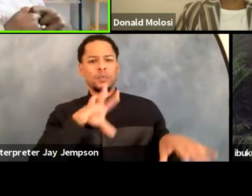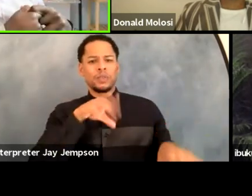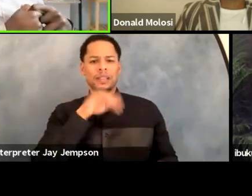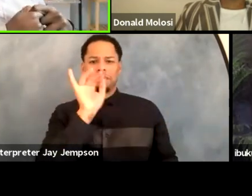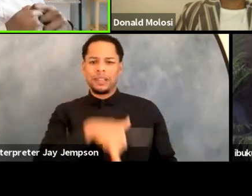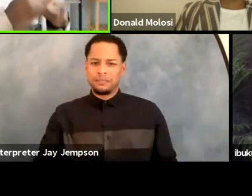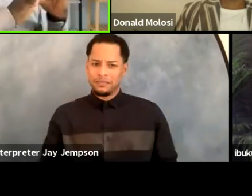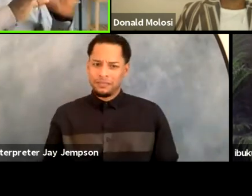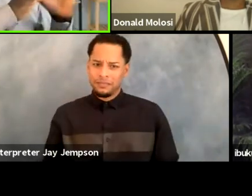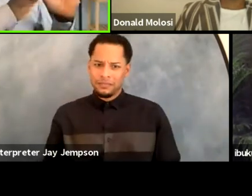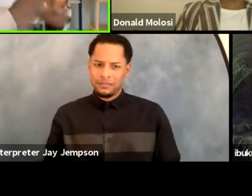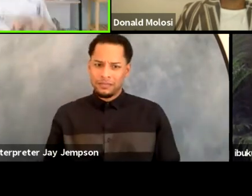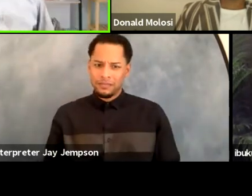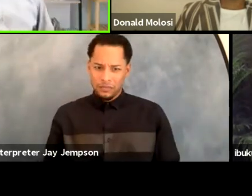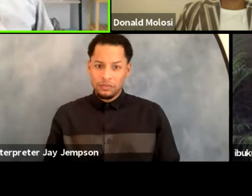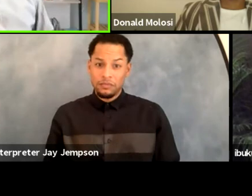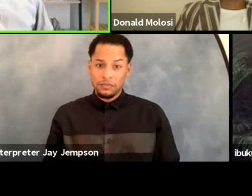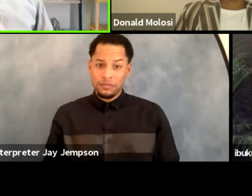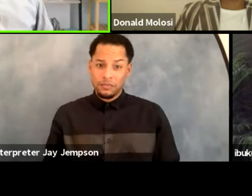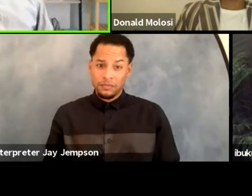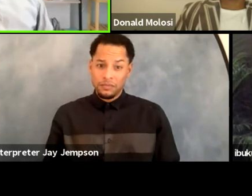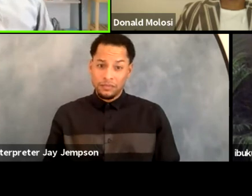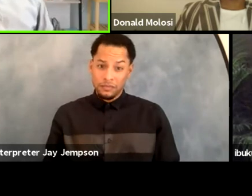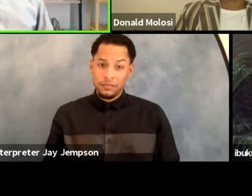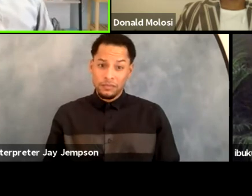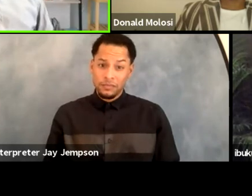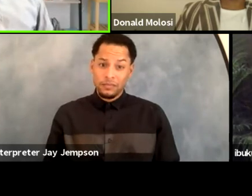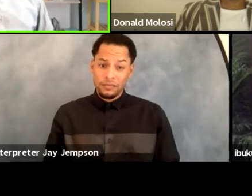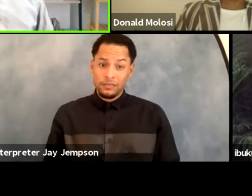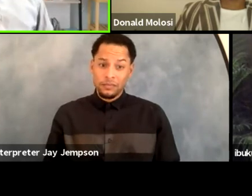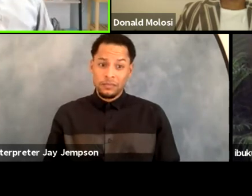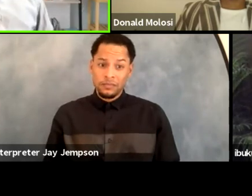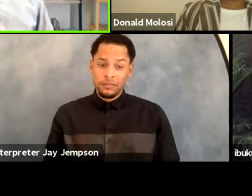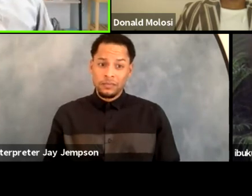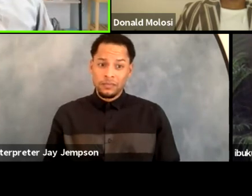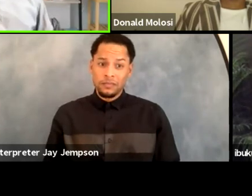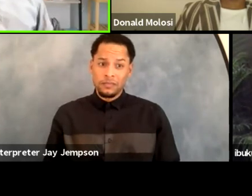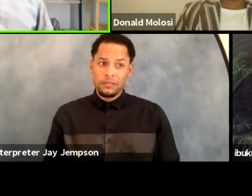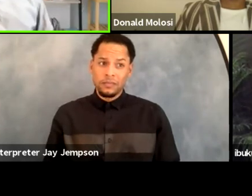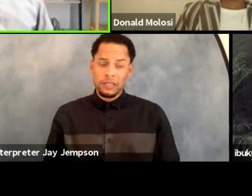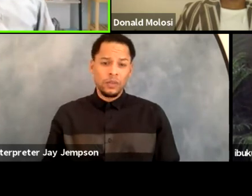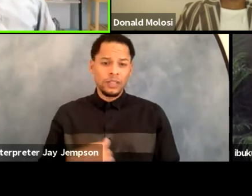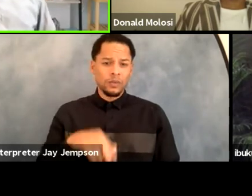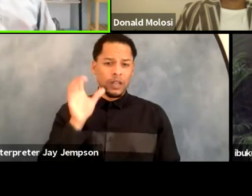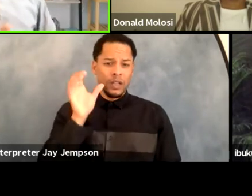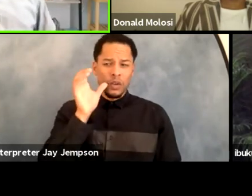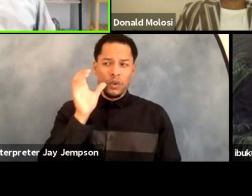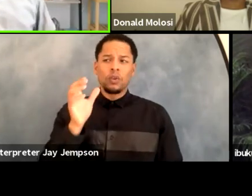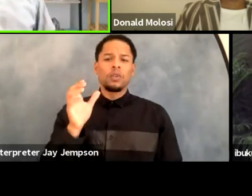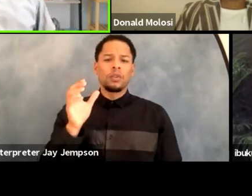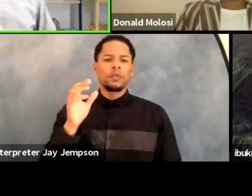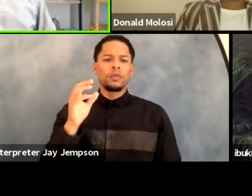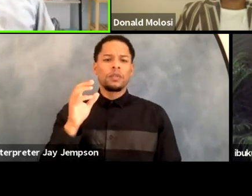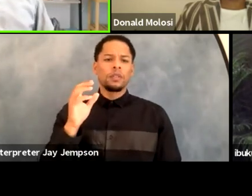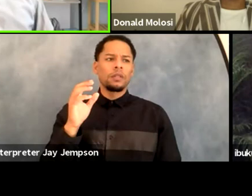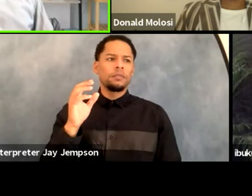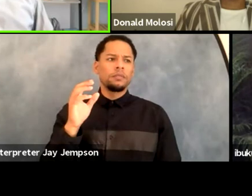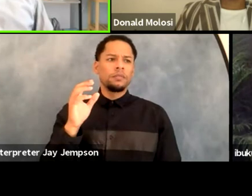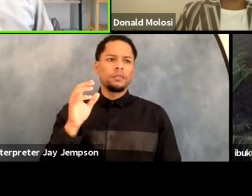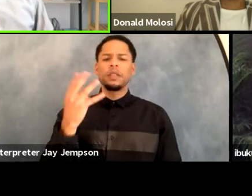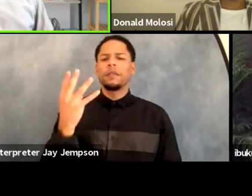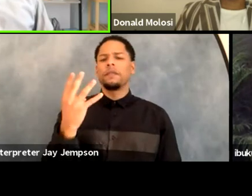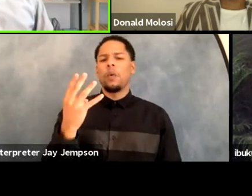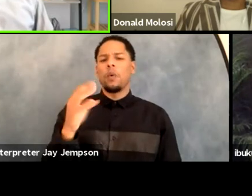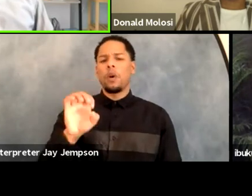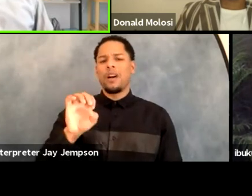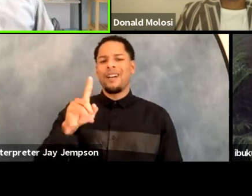All right. And those are critical ideas that was kind of touched on, you know, in all the four episodes. I know we have four more minutes to come to